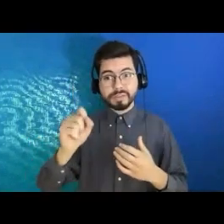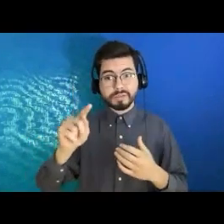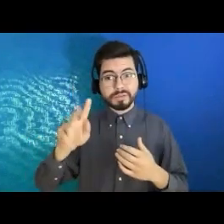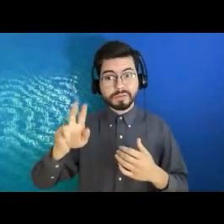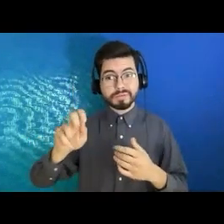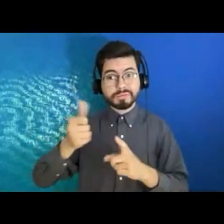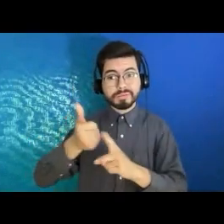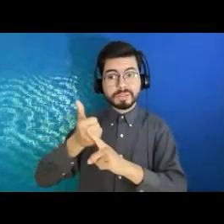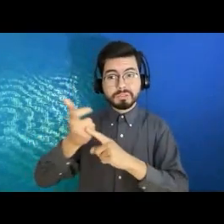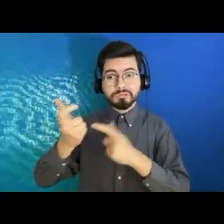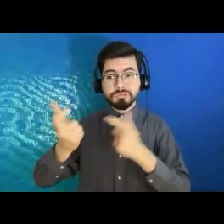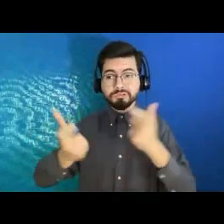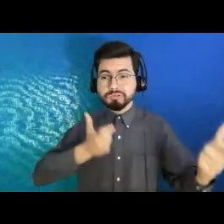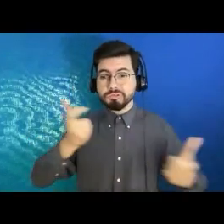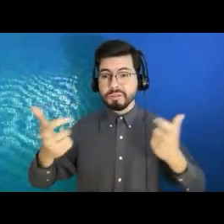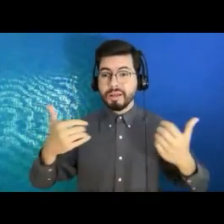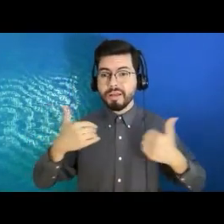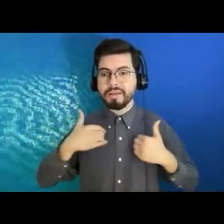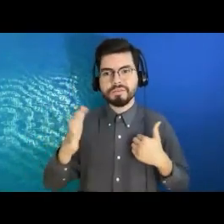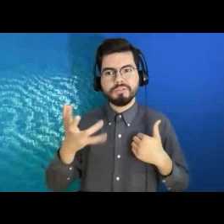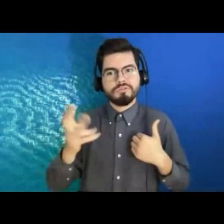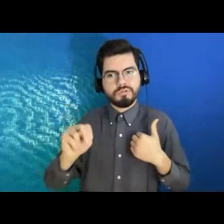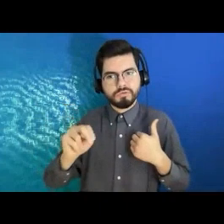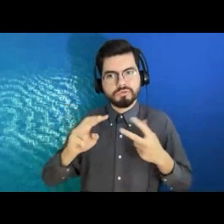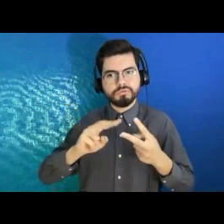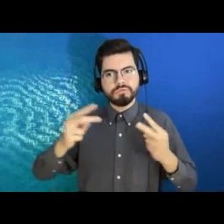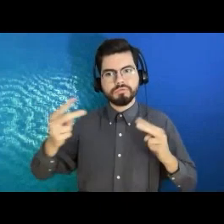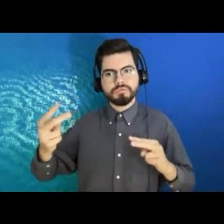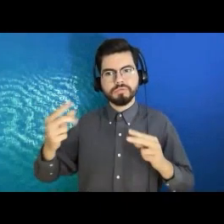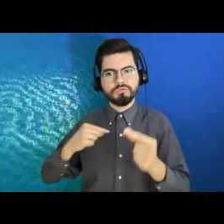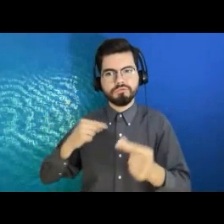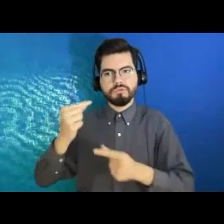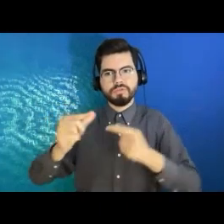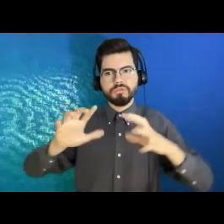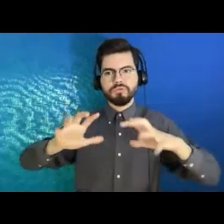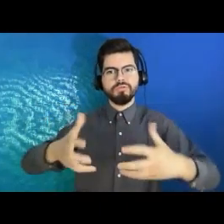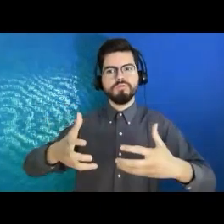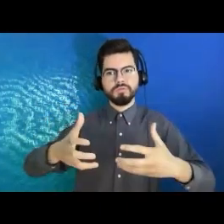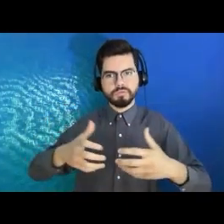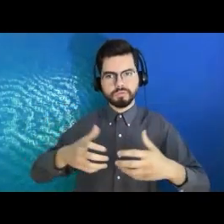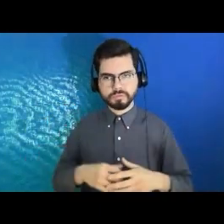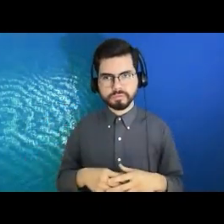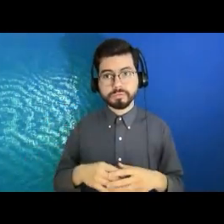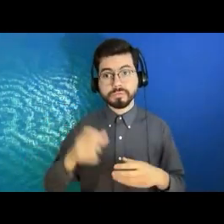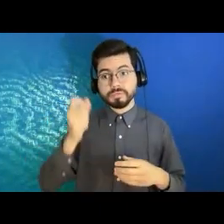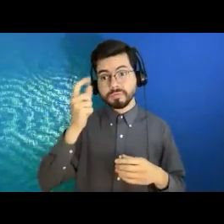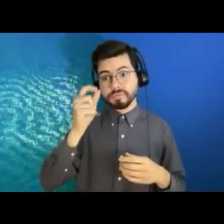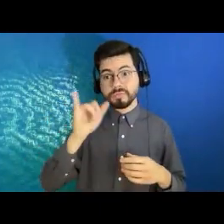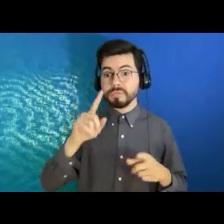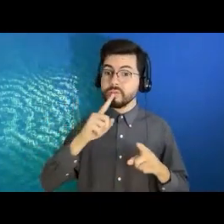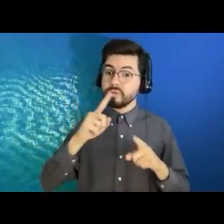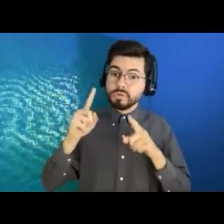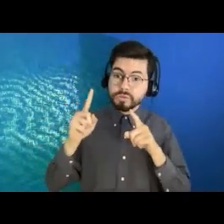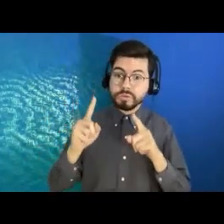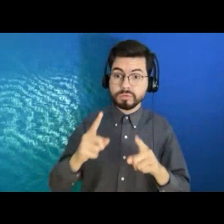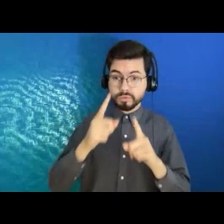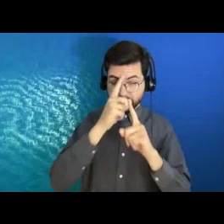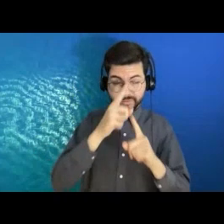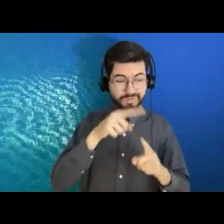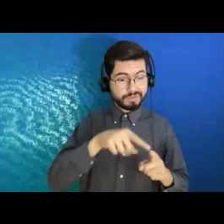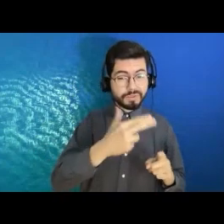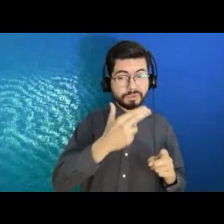actually sustain its own genetics. So part of that order is for the smaller parks to work and refuges to